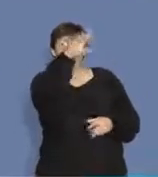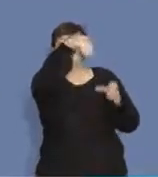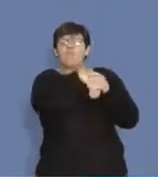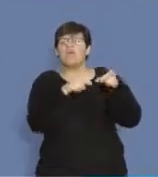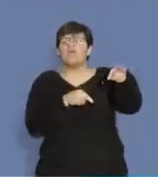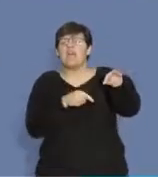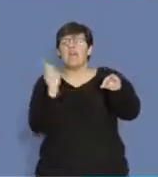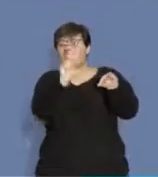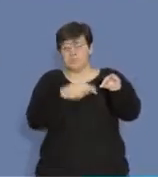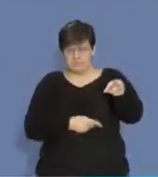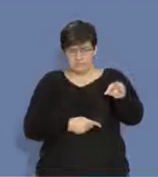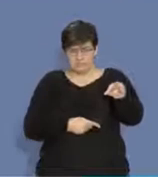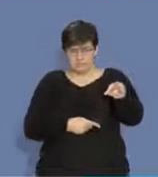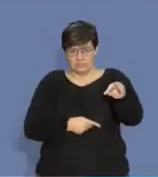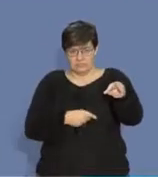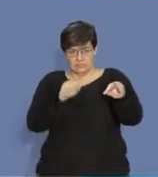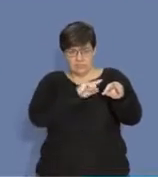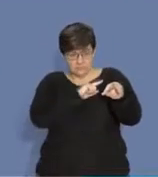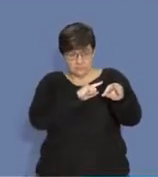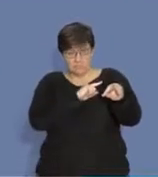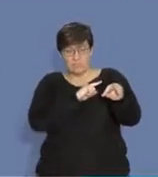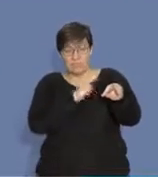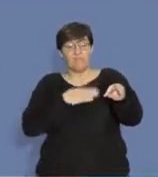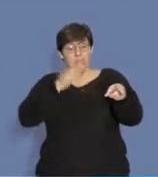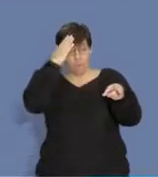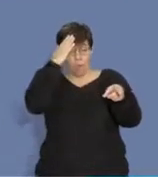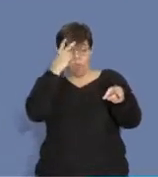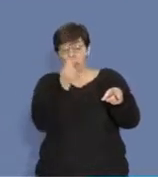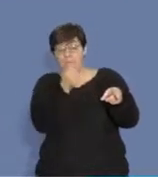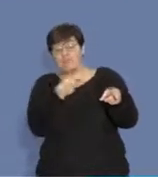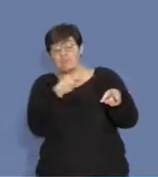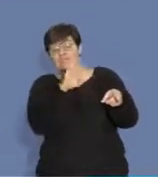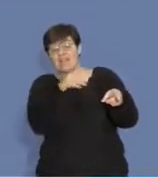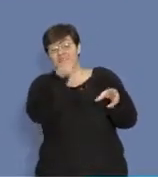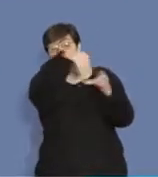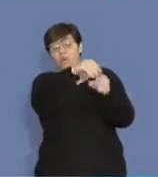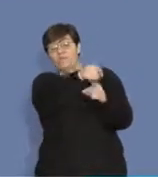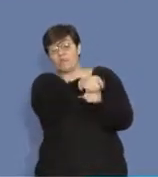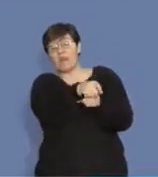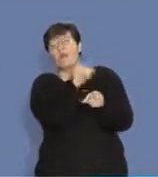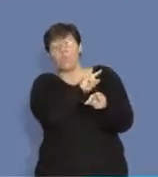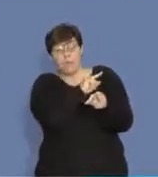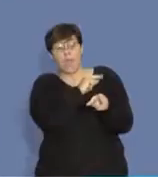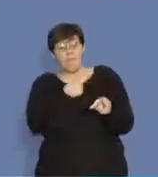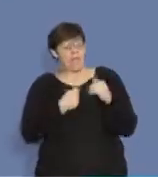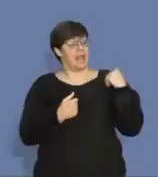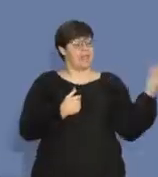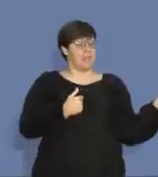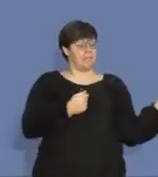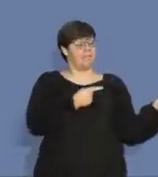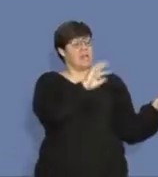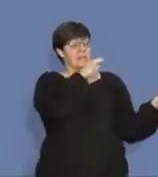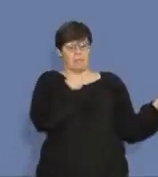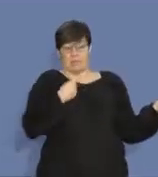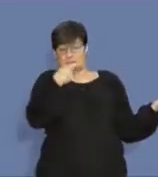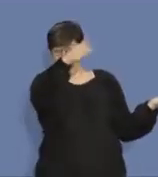so that you can claim it back from SARS. That's important. So firstly, the calculation is, as you have